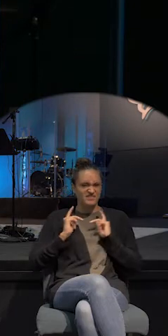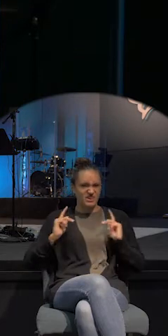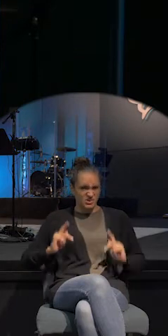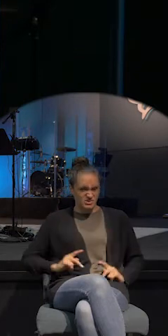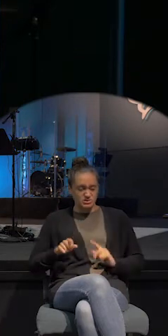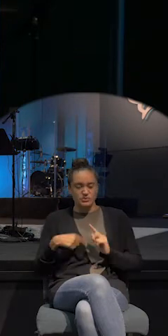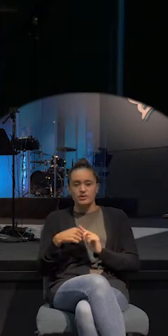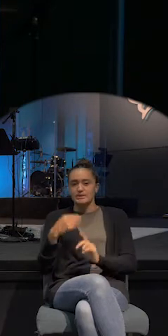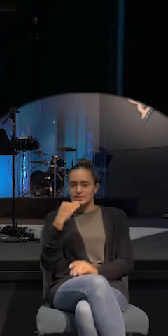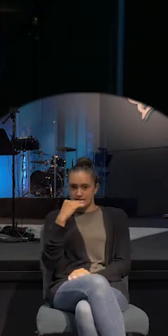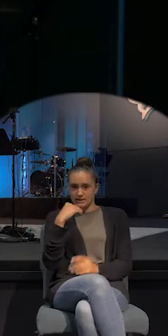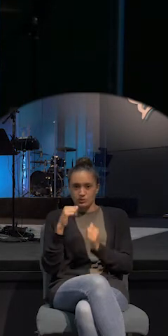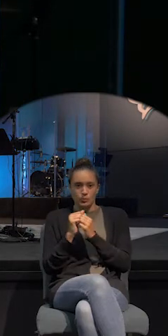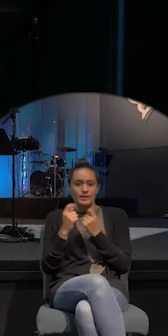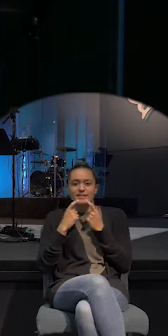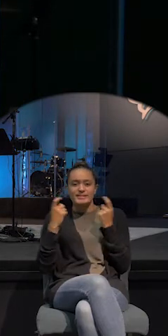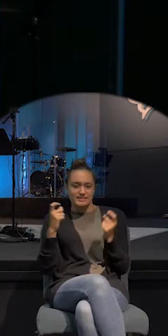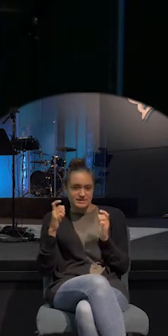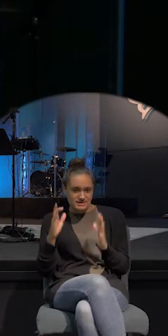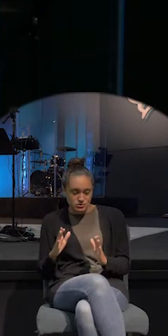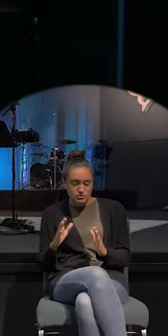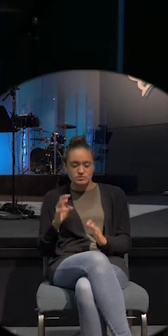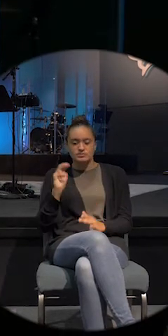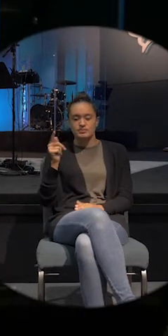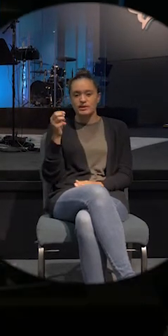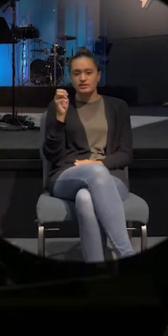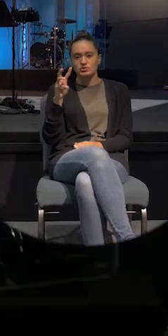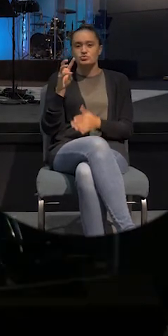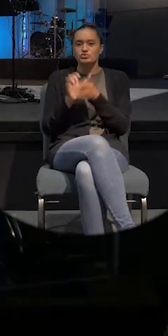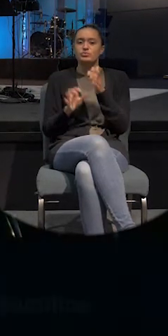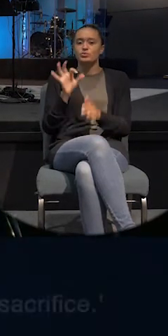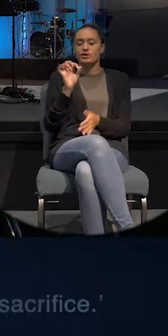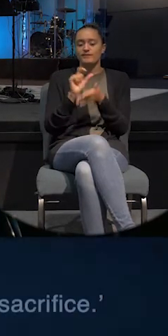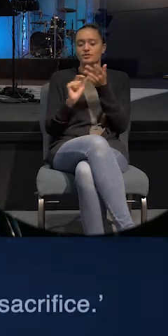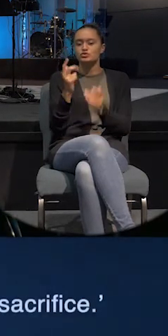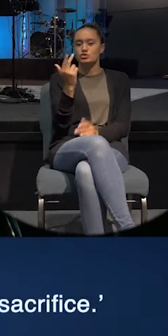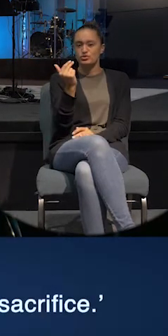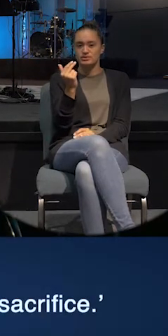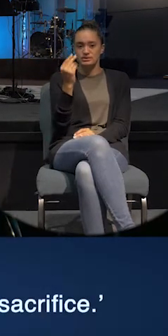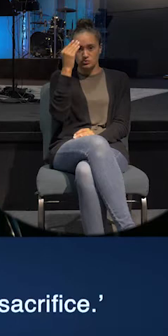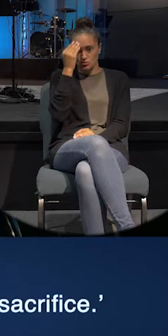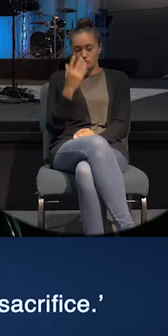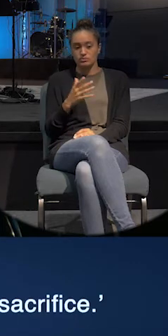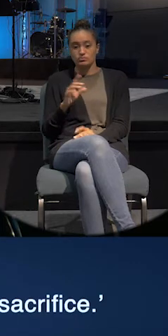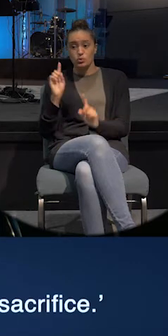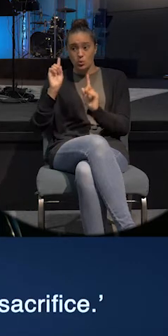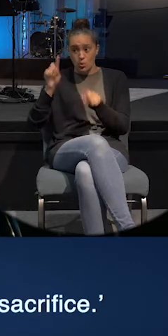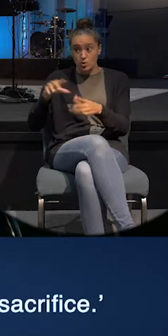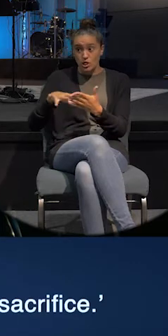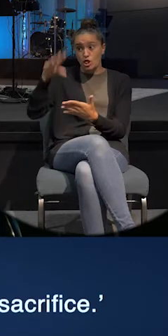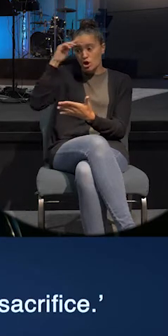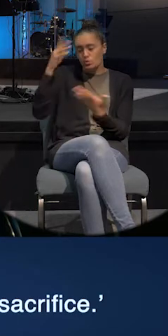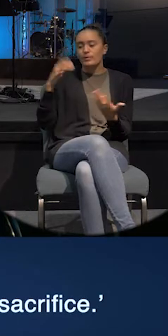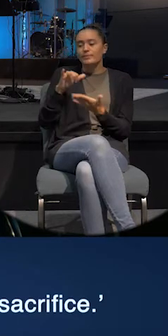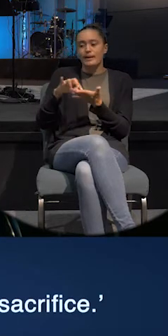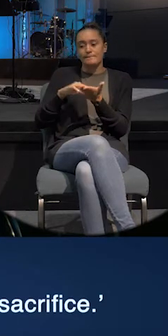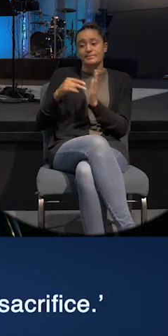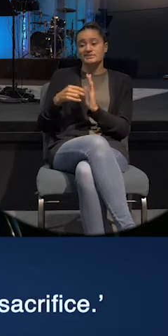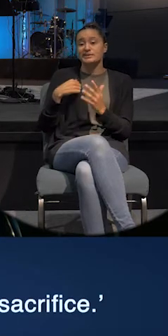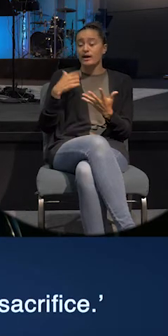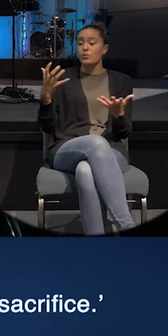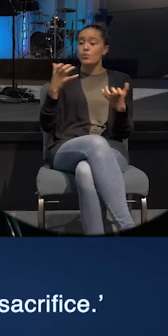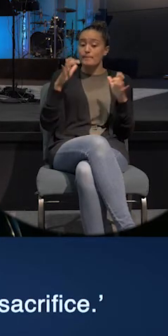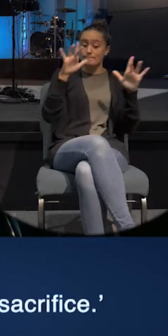Pharisees when he was eating with the sinners. And in Matthew 9:13, he had said to them, "Go and learn what this means. I desire mercy and